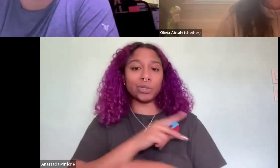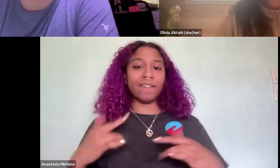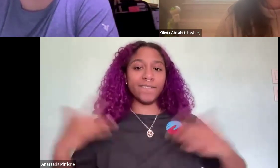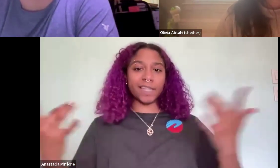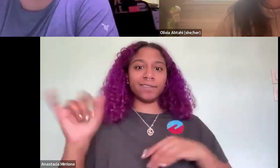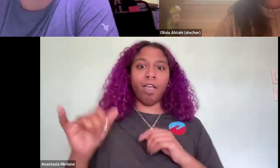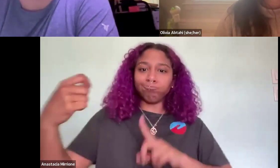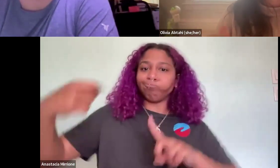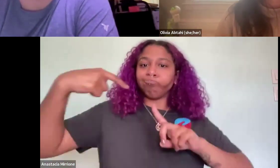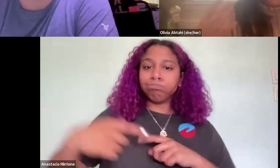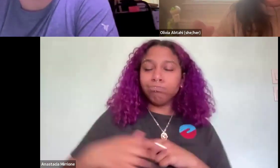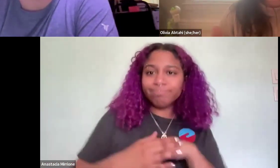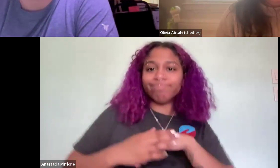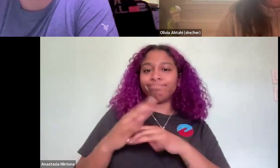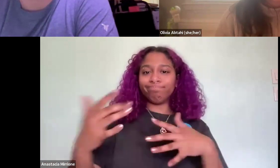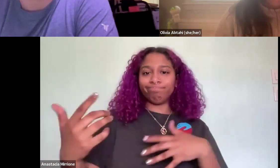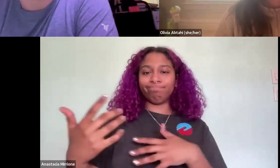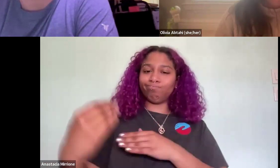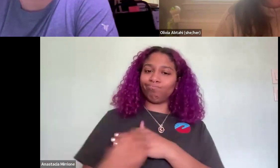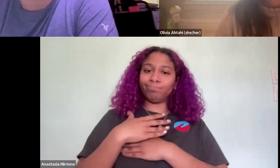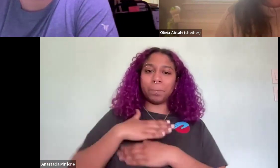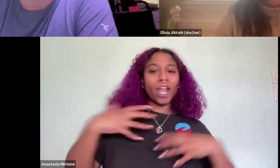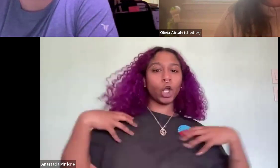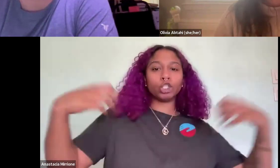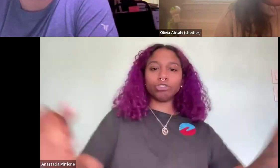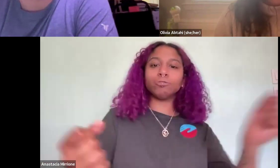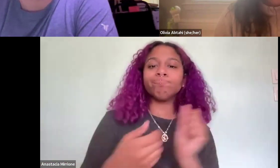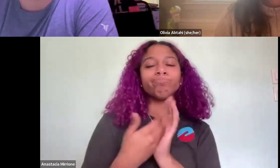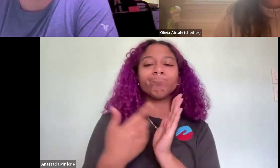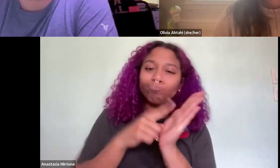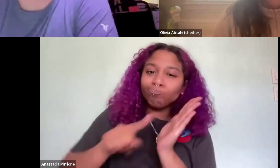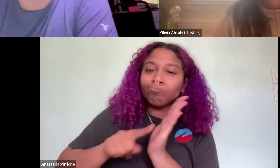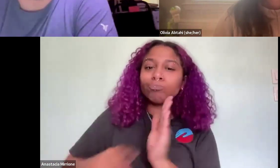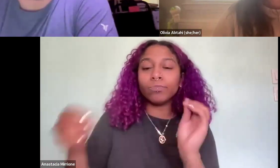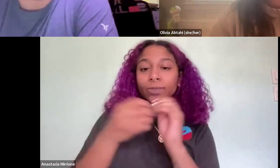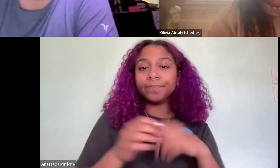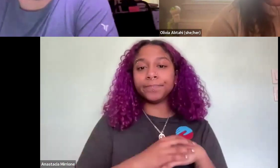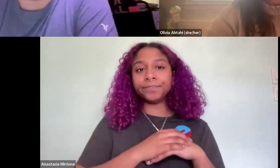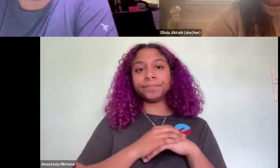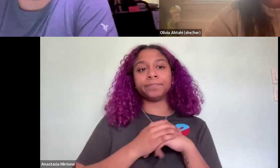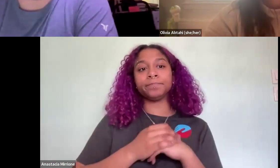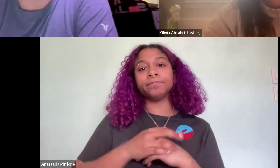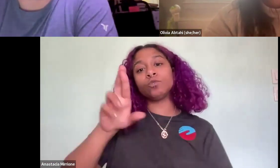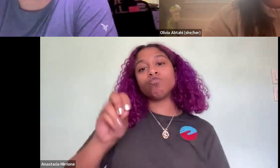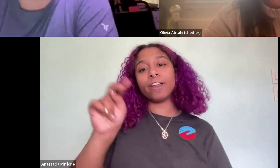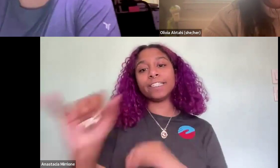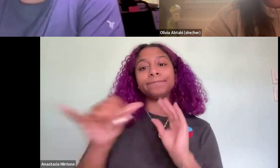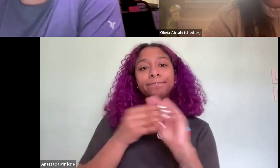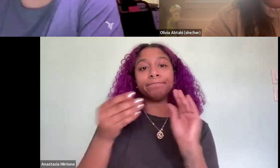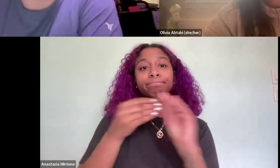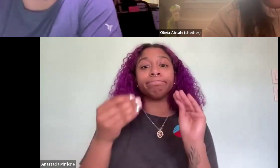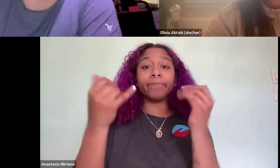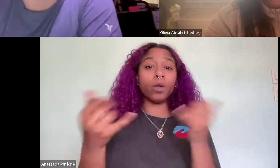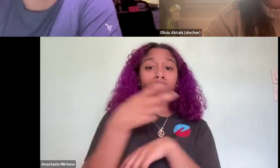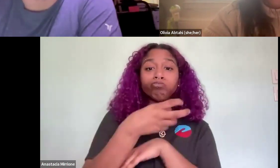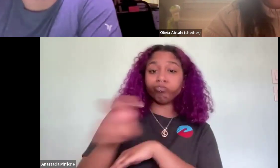spark that gave me the courage to explore this further. Yeah. Um, let's shift to